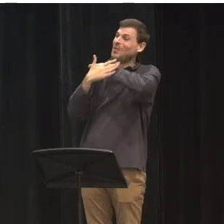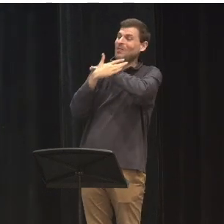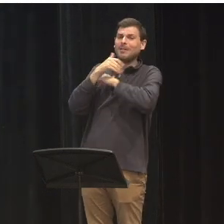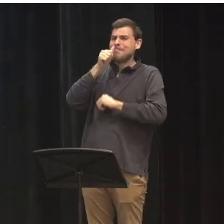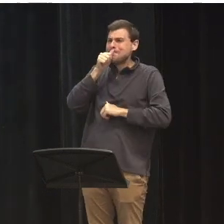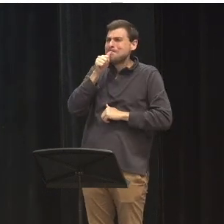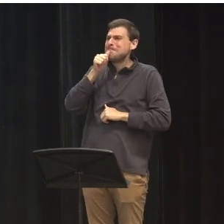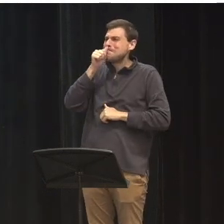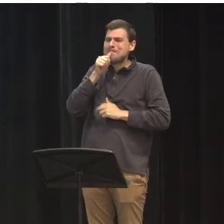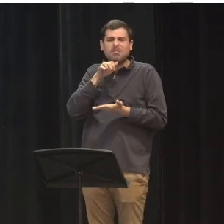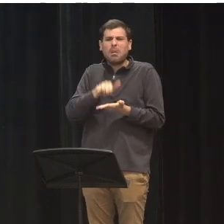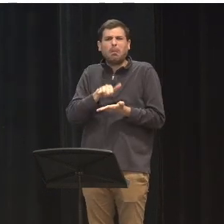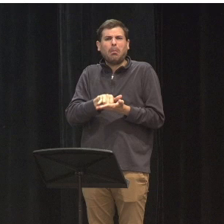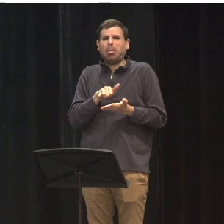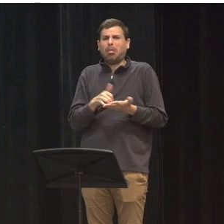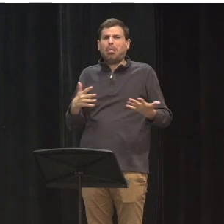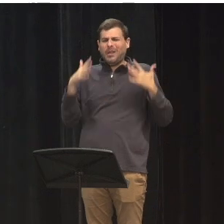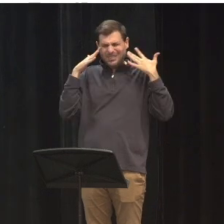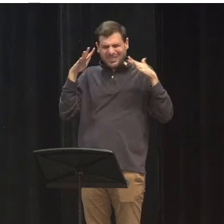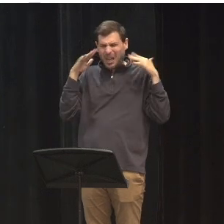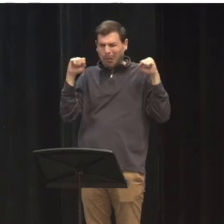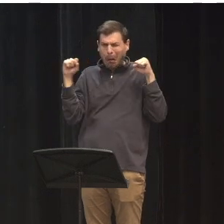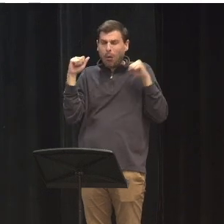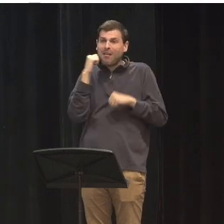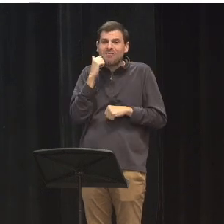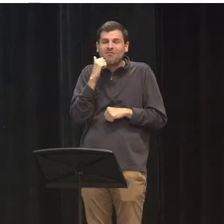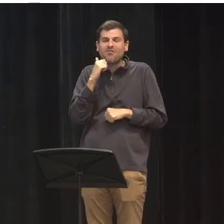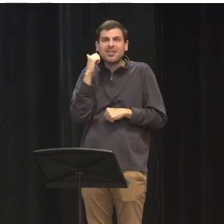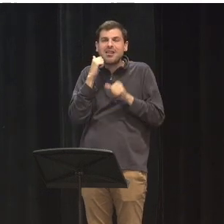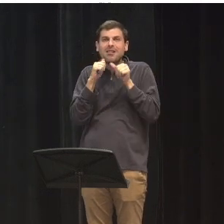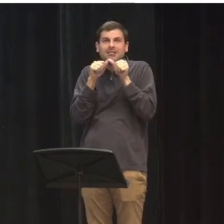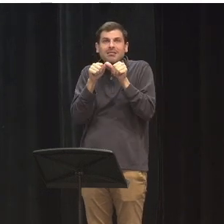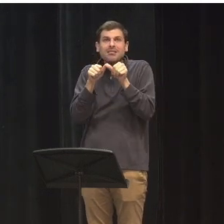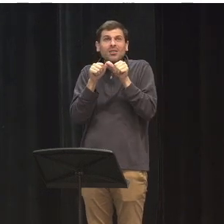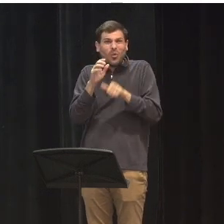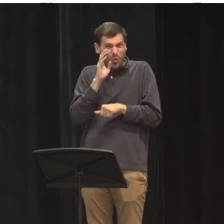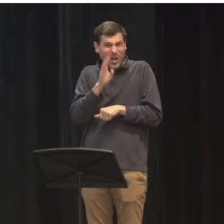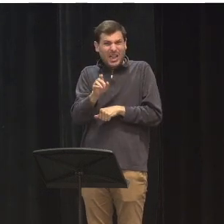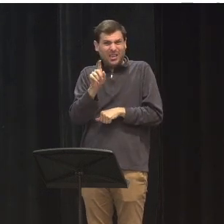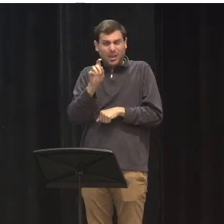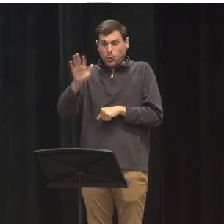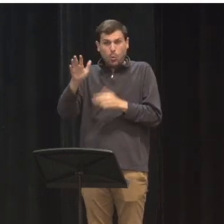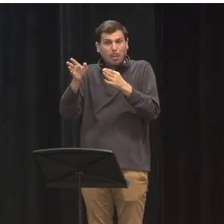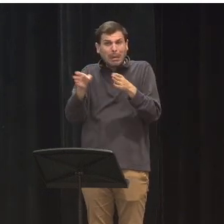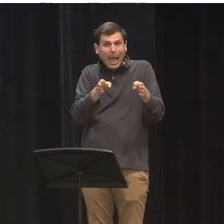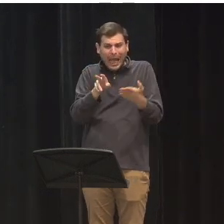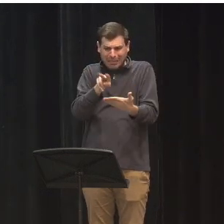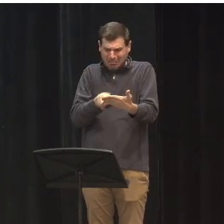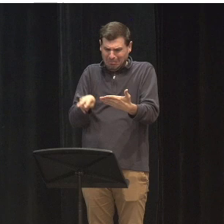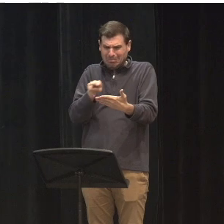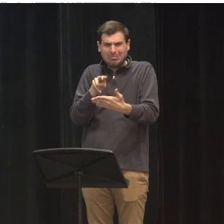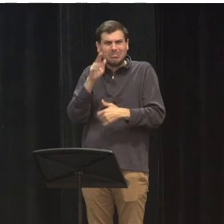unlivable with such high noise levels every day. I don't know if that's going to happen, but that's what it sounds like.